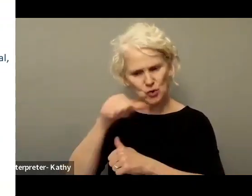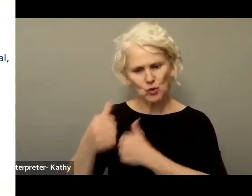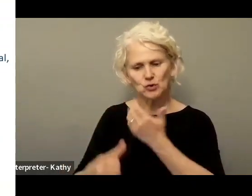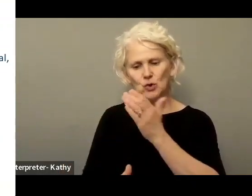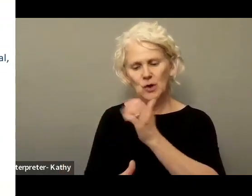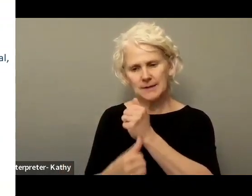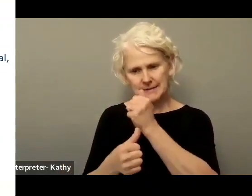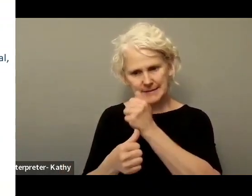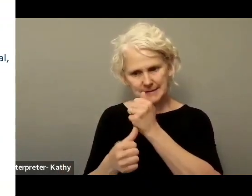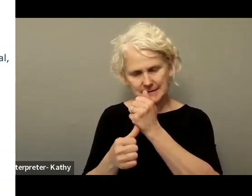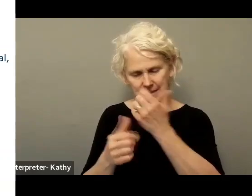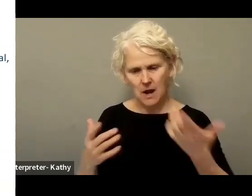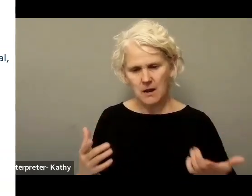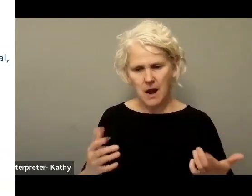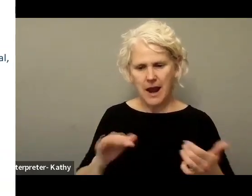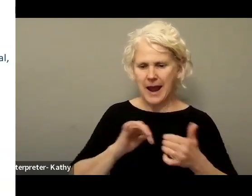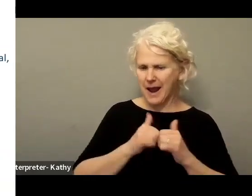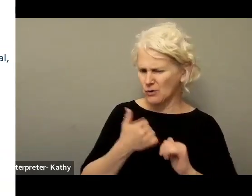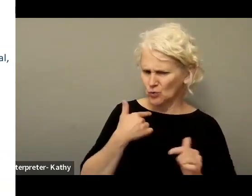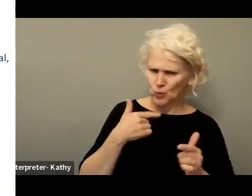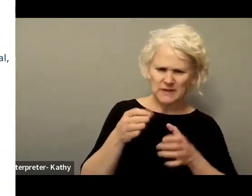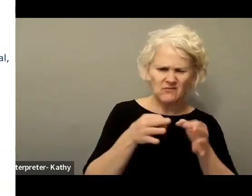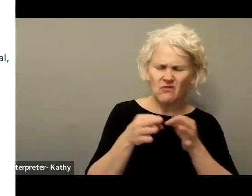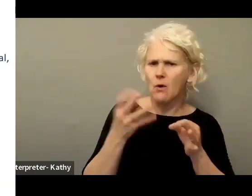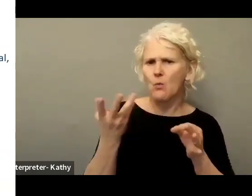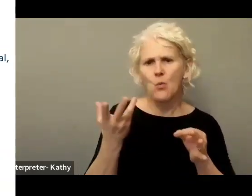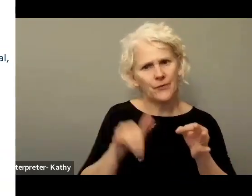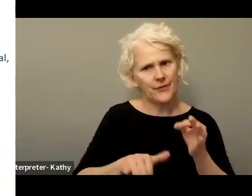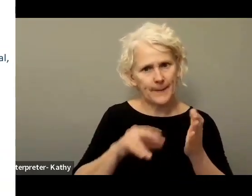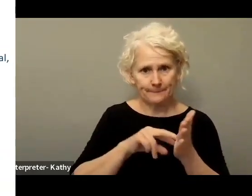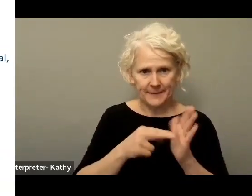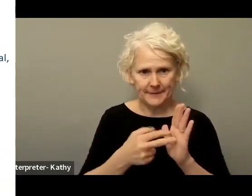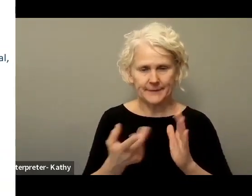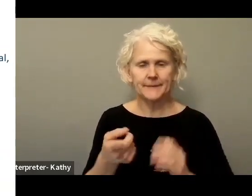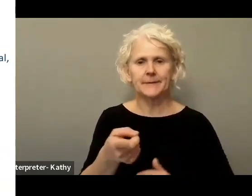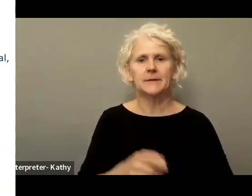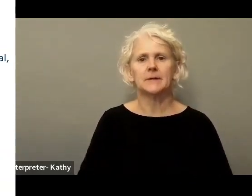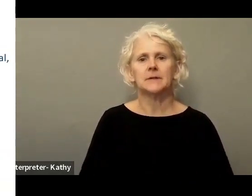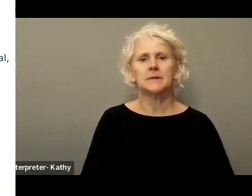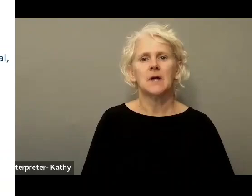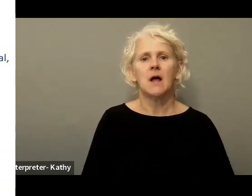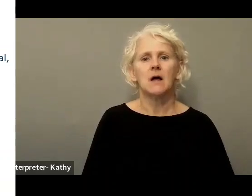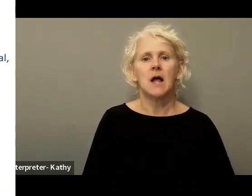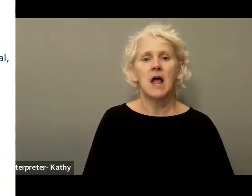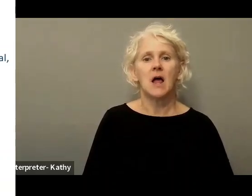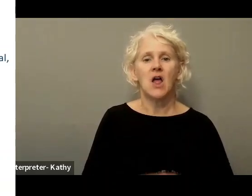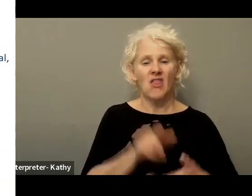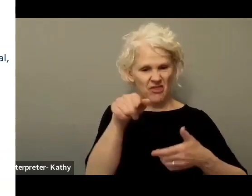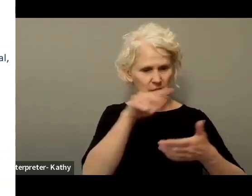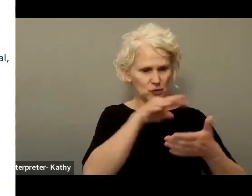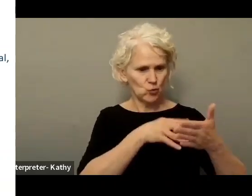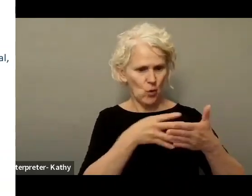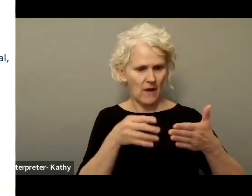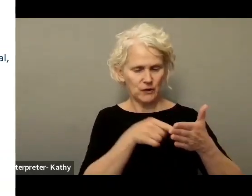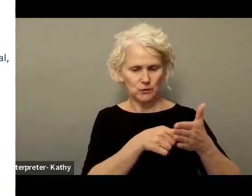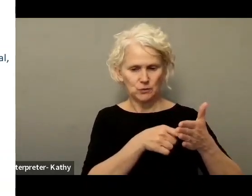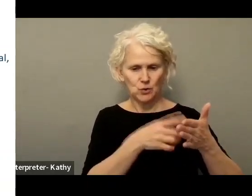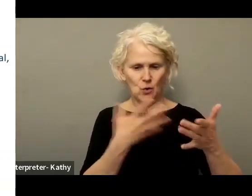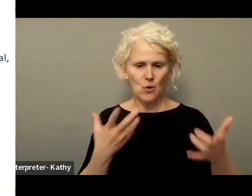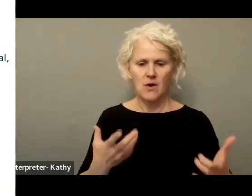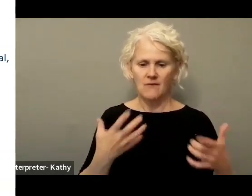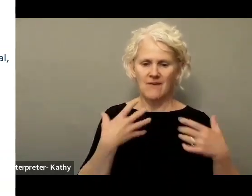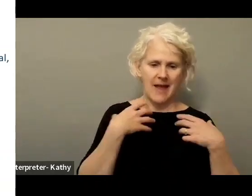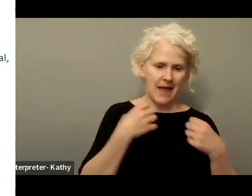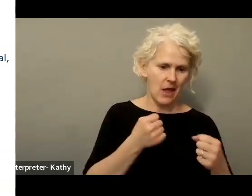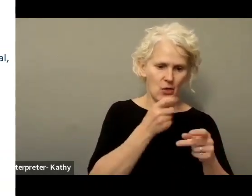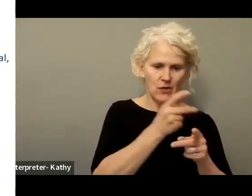sector and how we define it. And this is showing the job vacancies for healthcare